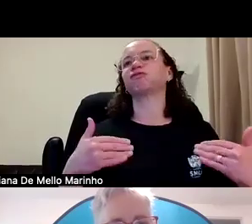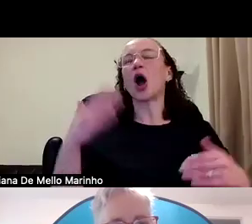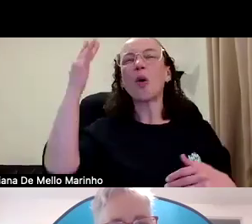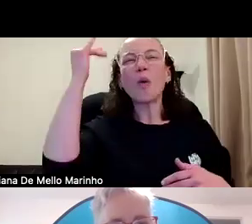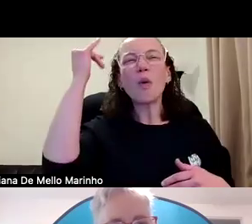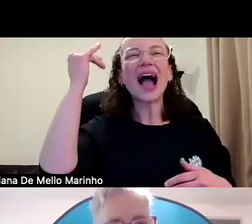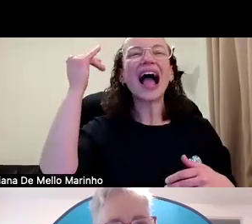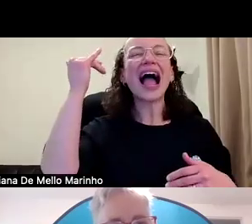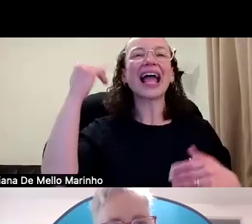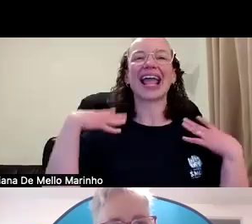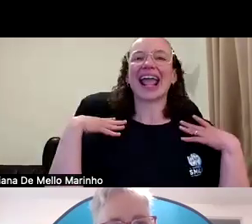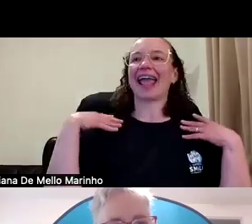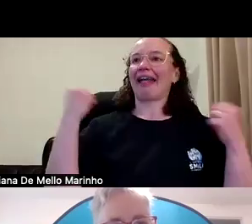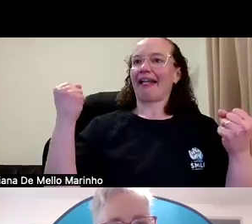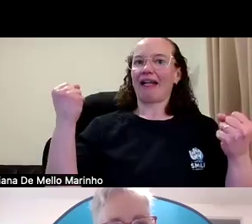of the patient,